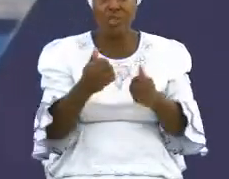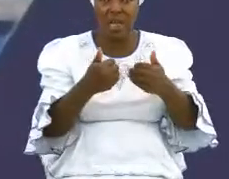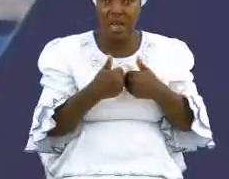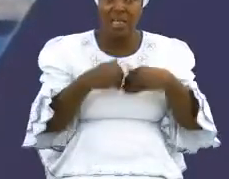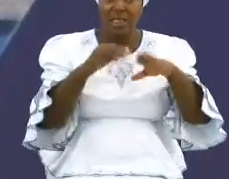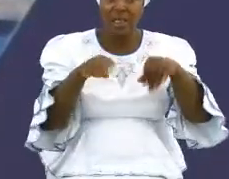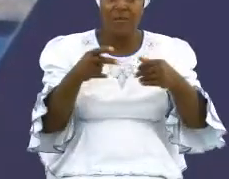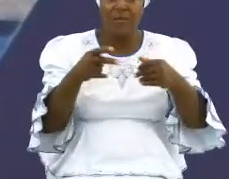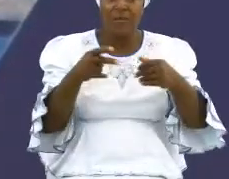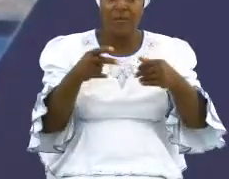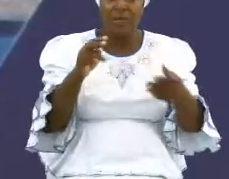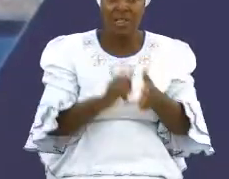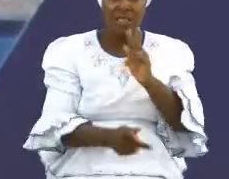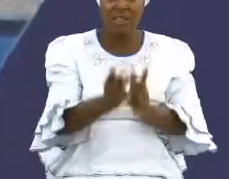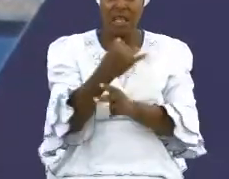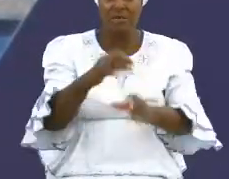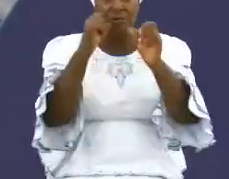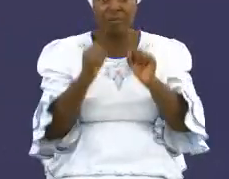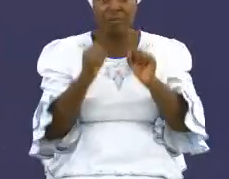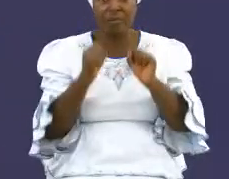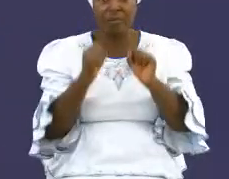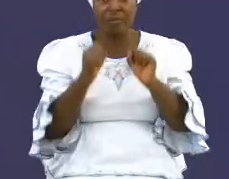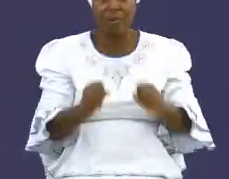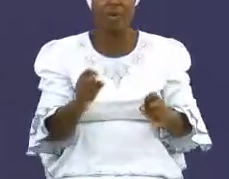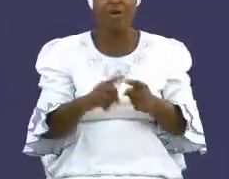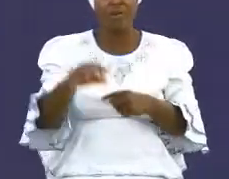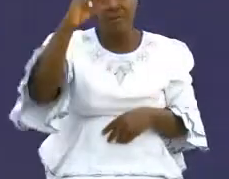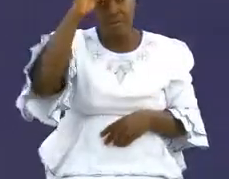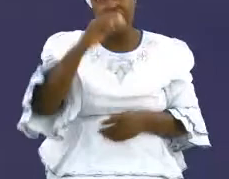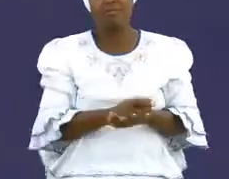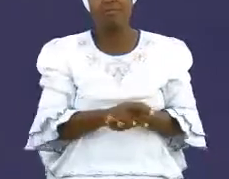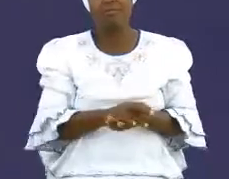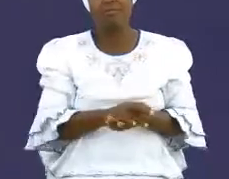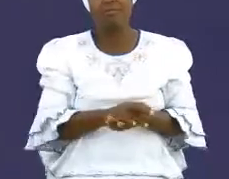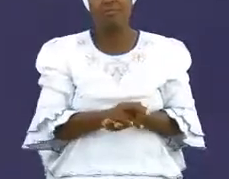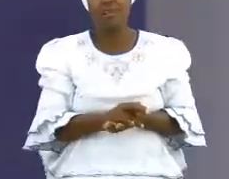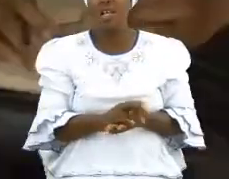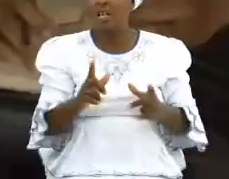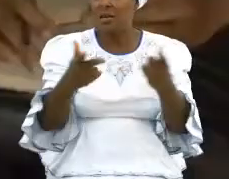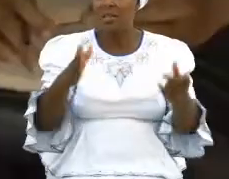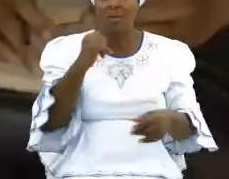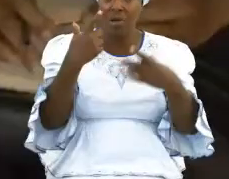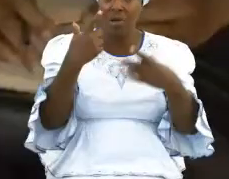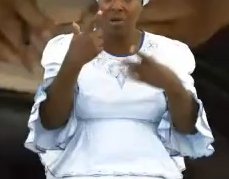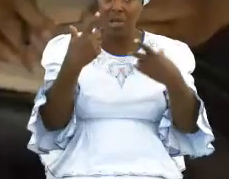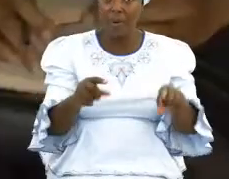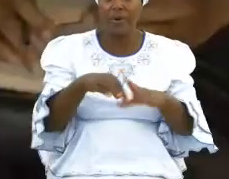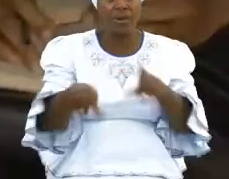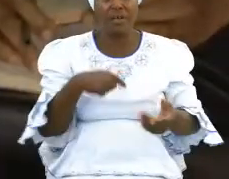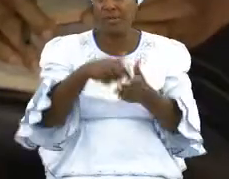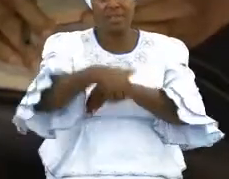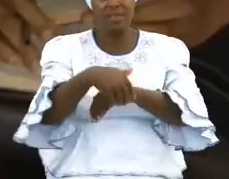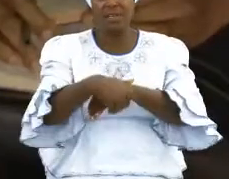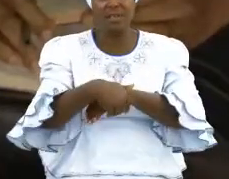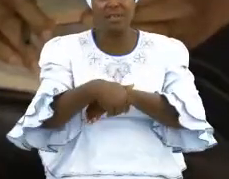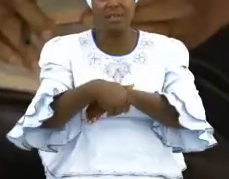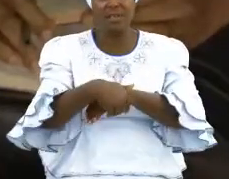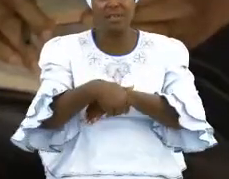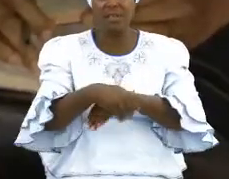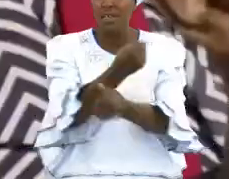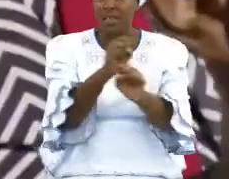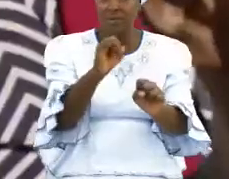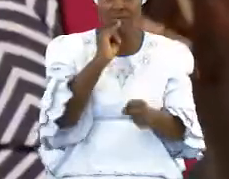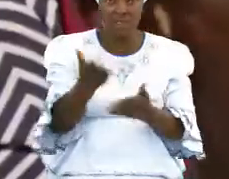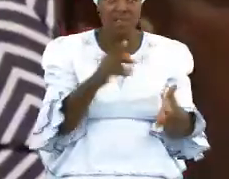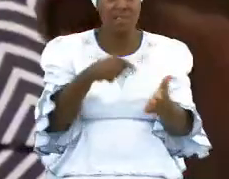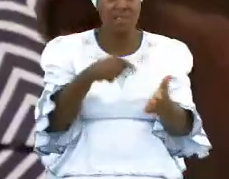power unto men. Marvelous things are taking place in your life tonight. Salvation available